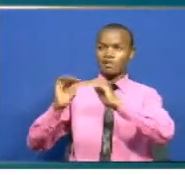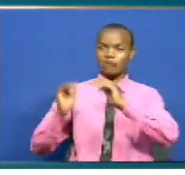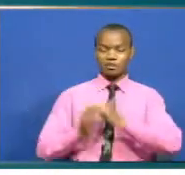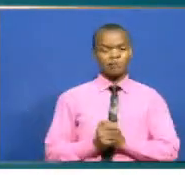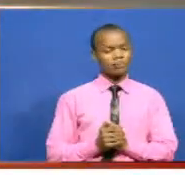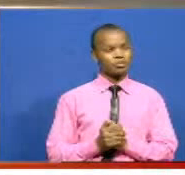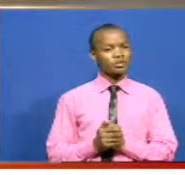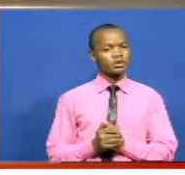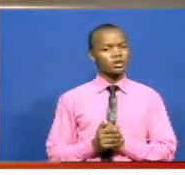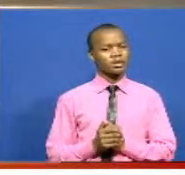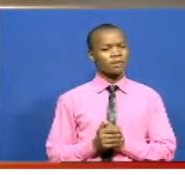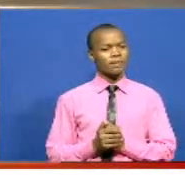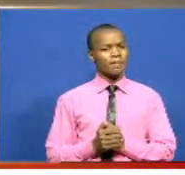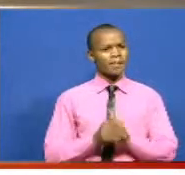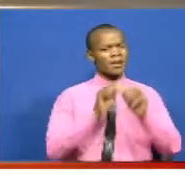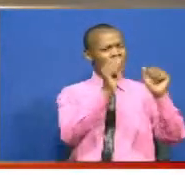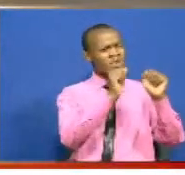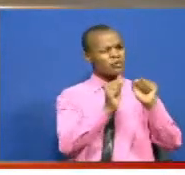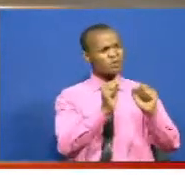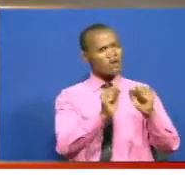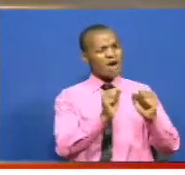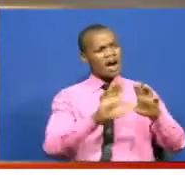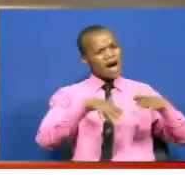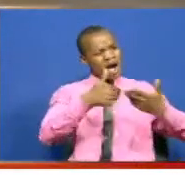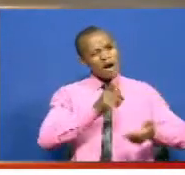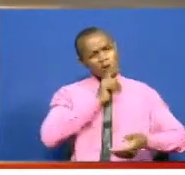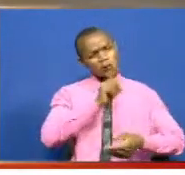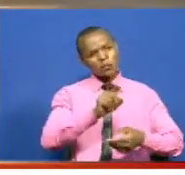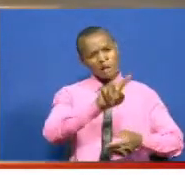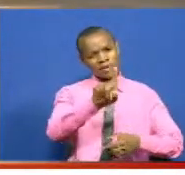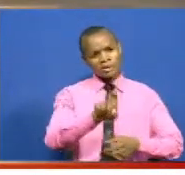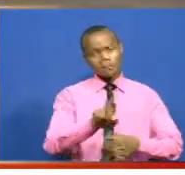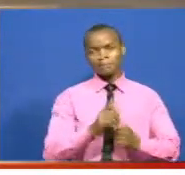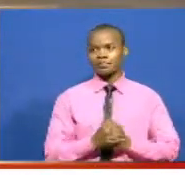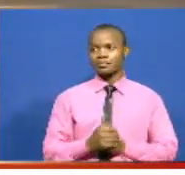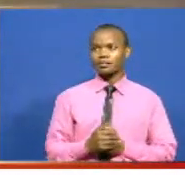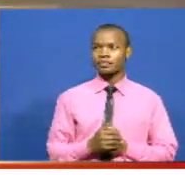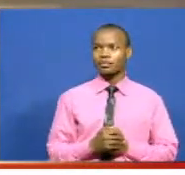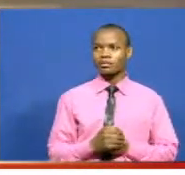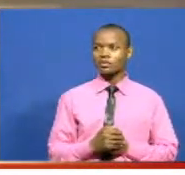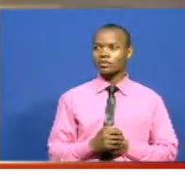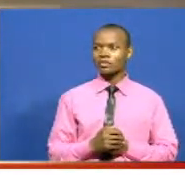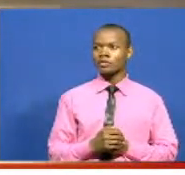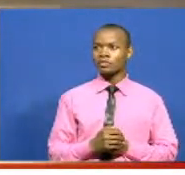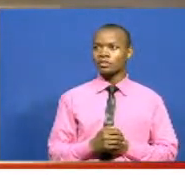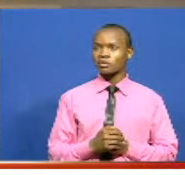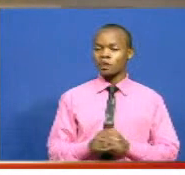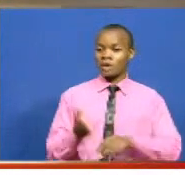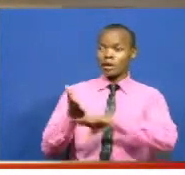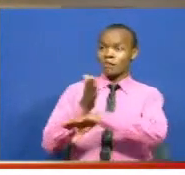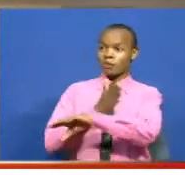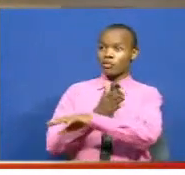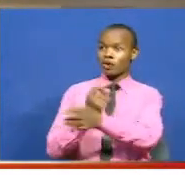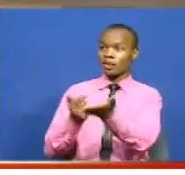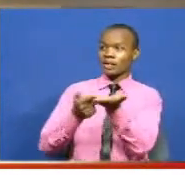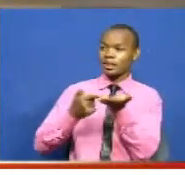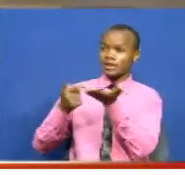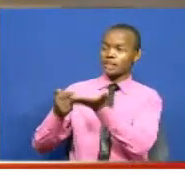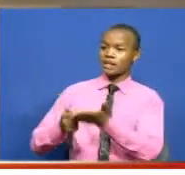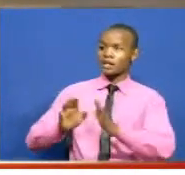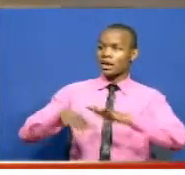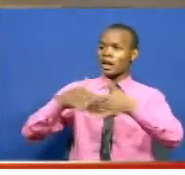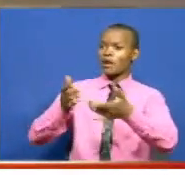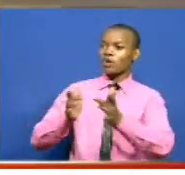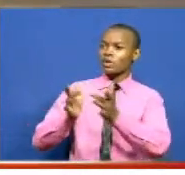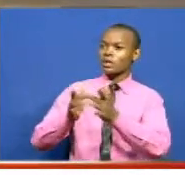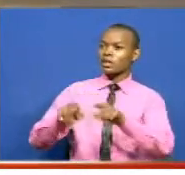at least you have that. What gives you that confidence? Well, we've been examining the current social media discussions. We've been looking at